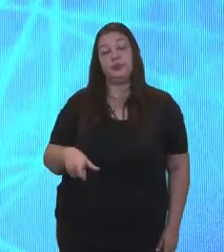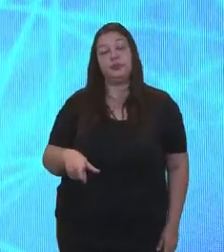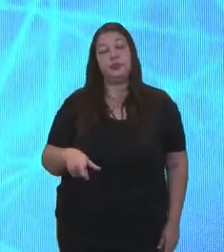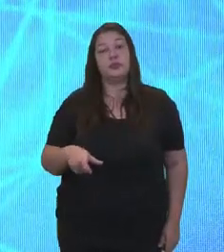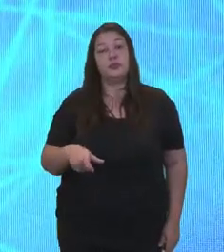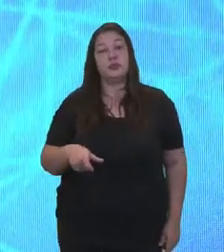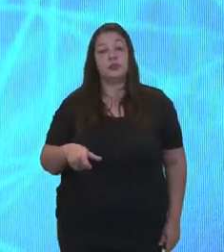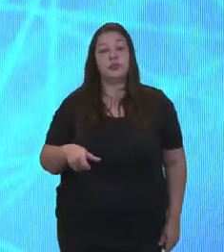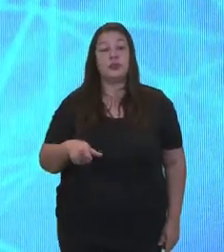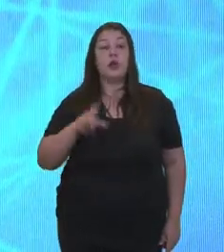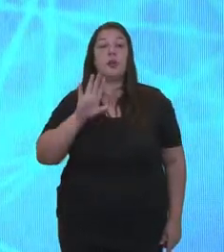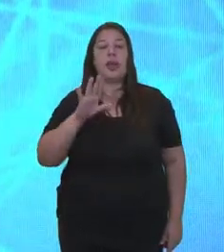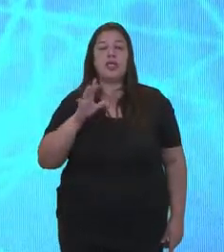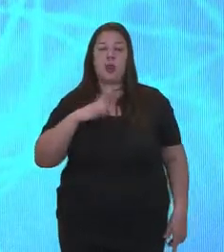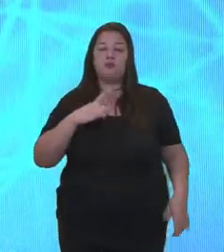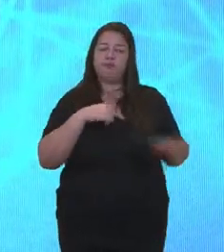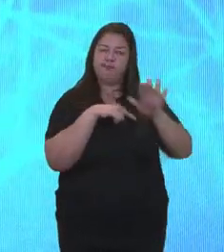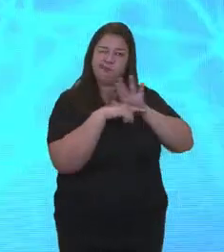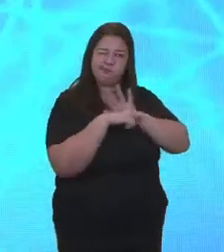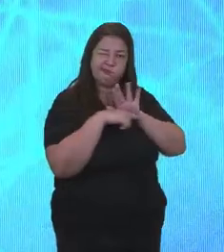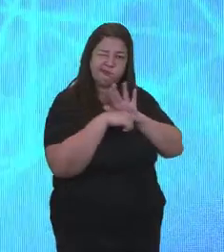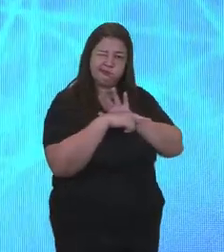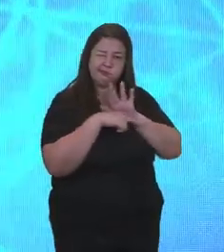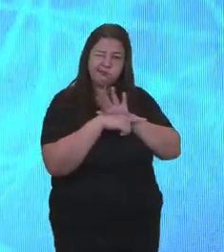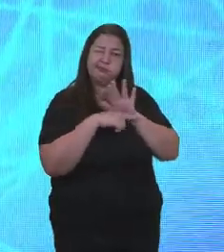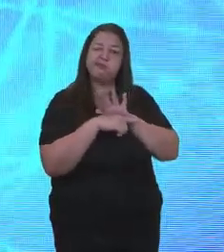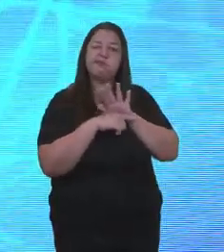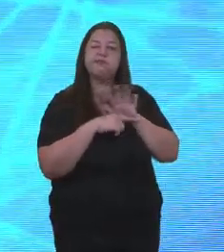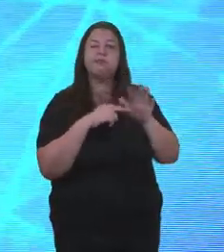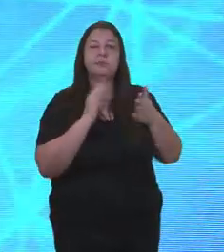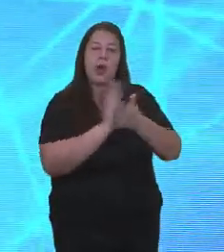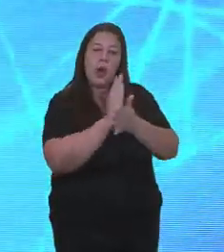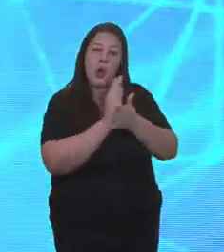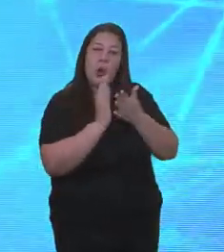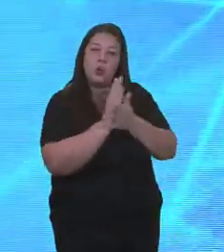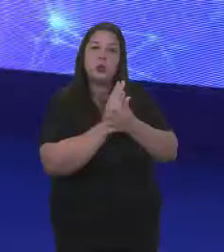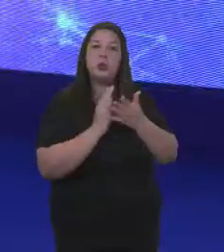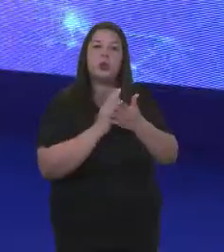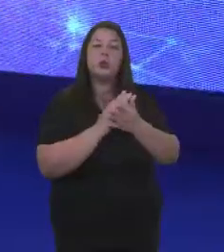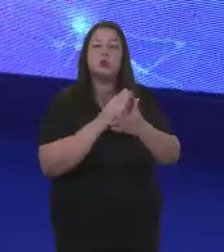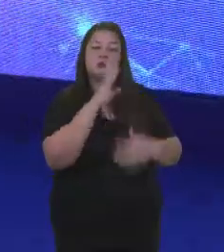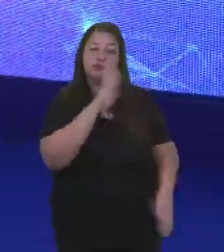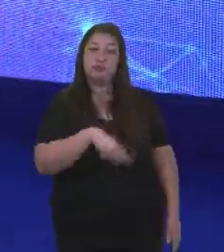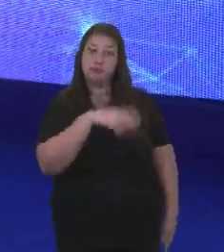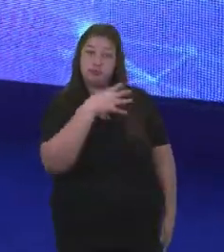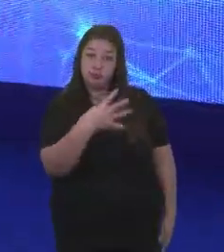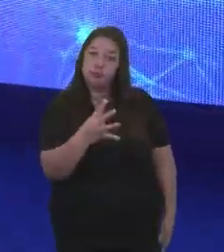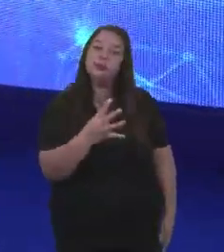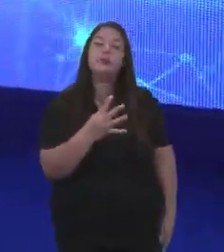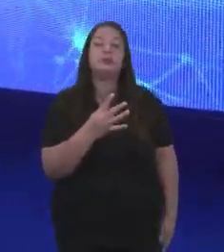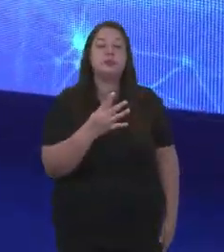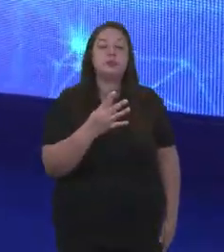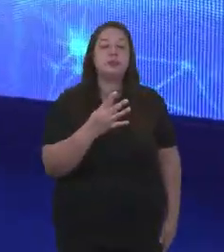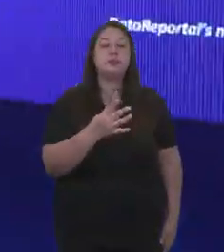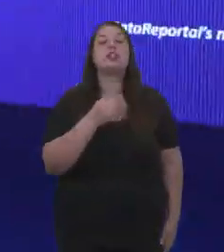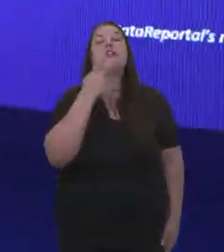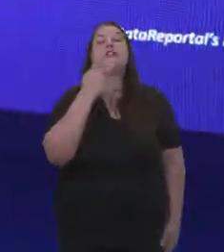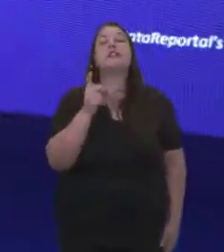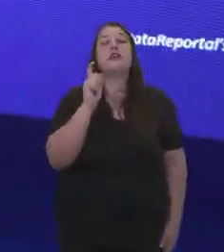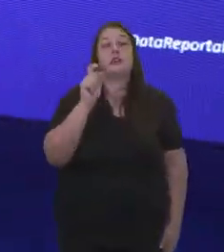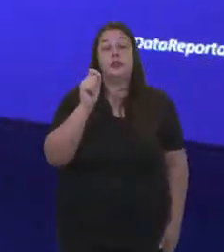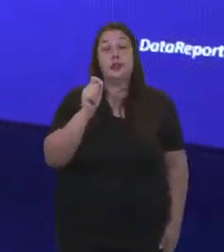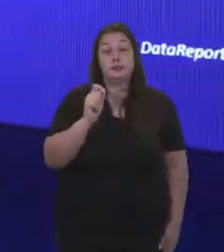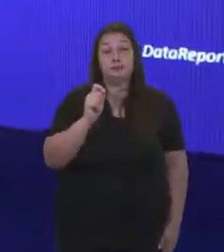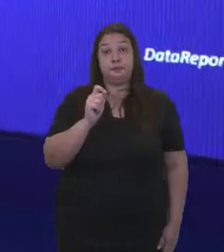To stimulate this challenge, I brought some data I'd like to share with you from our VP of strategy.